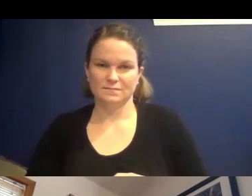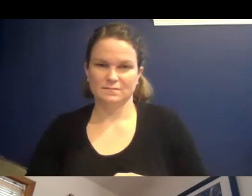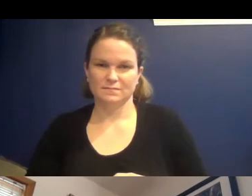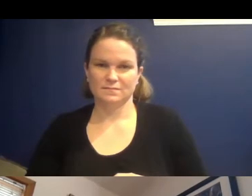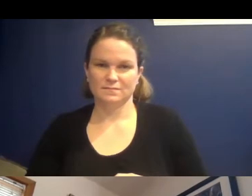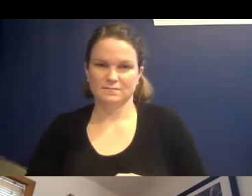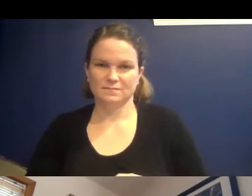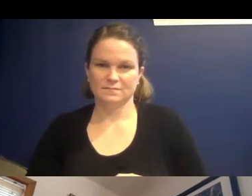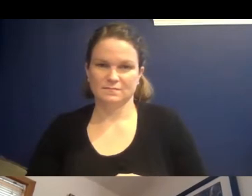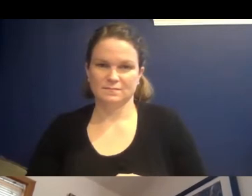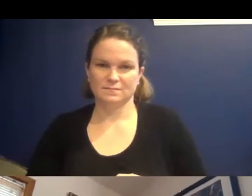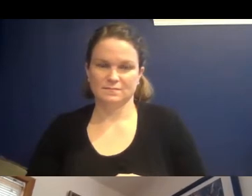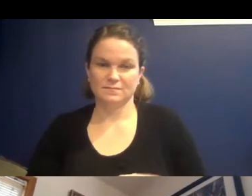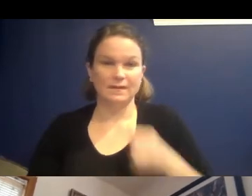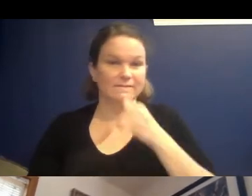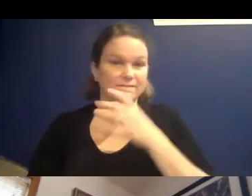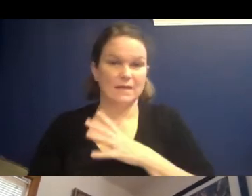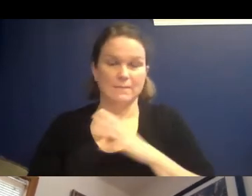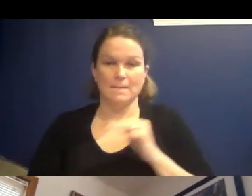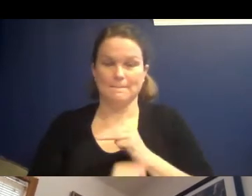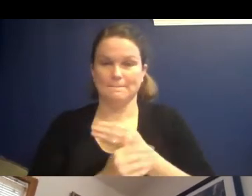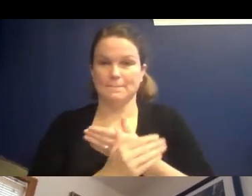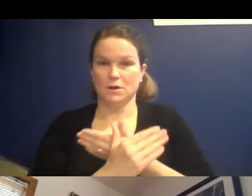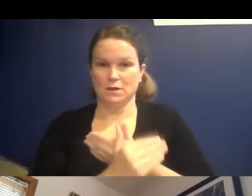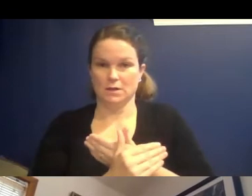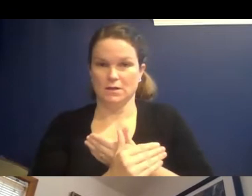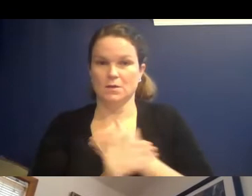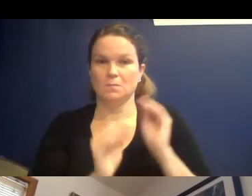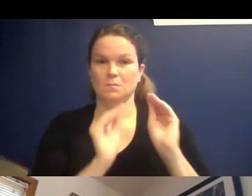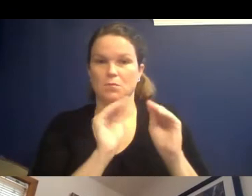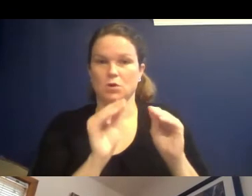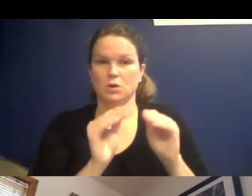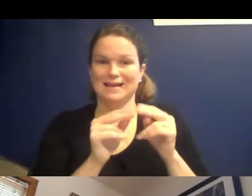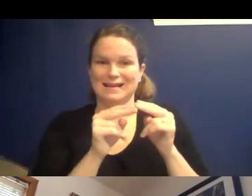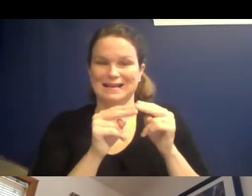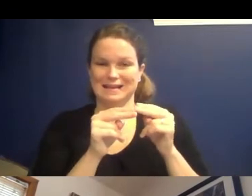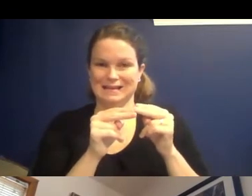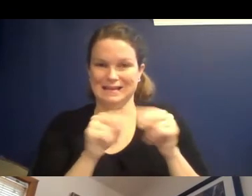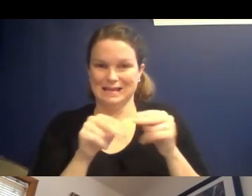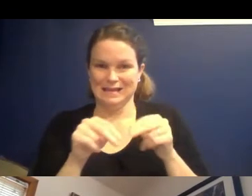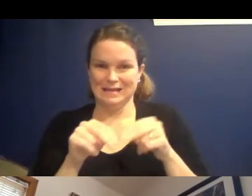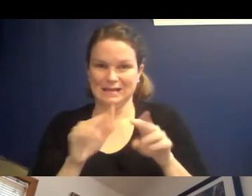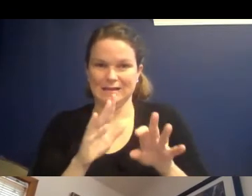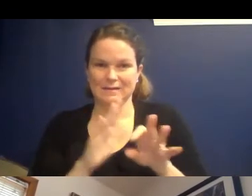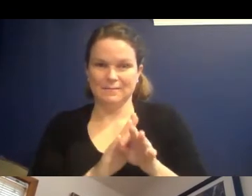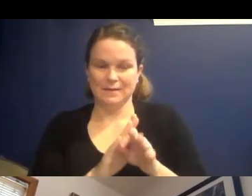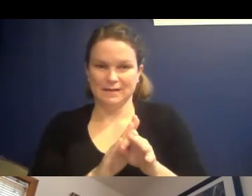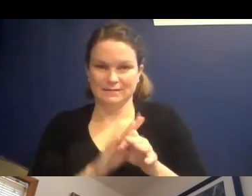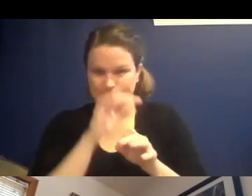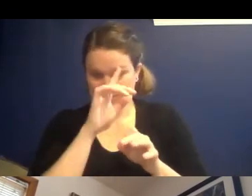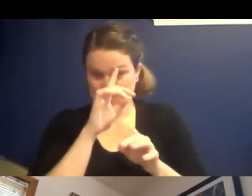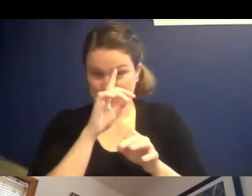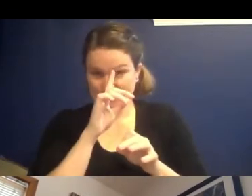So this female monarch butterfly is carefully laying eggs. She's chosen an immature